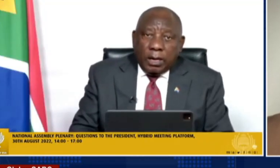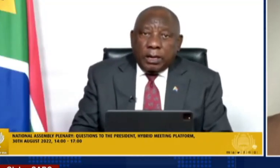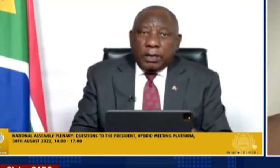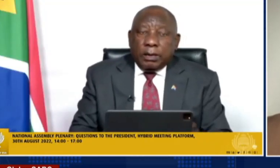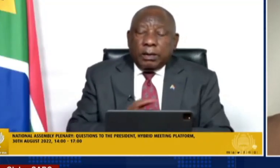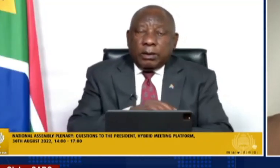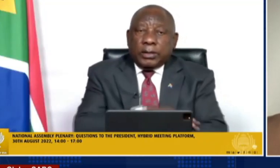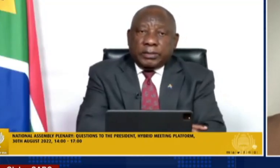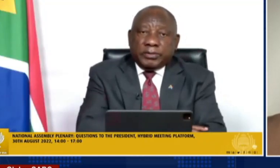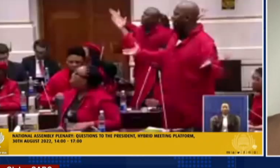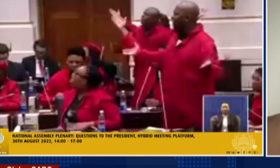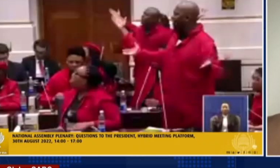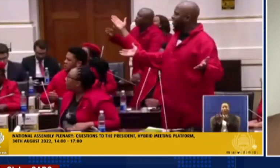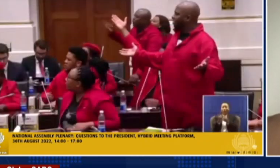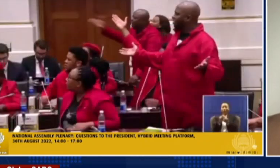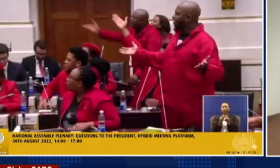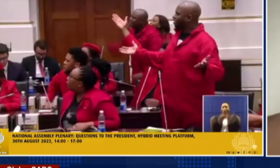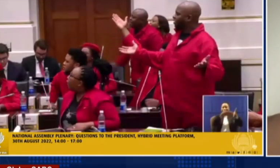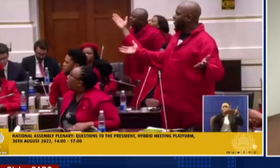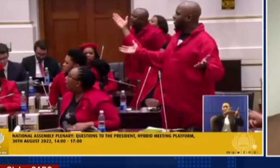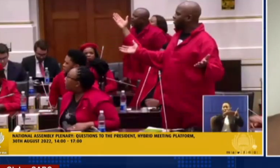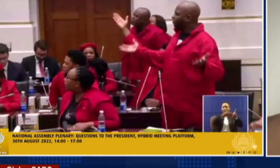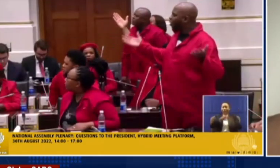avoiding accountability at all means.